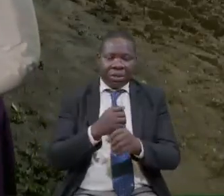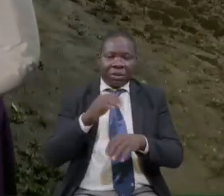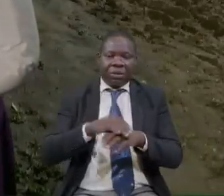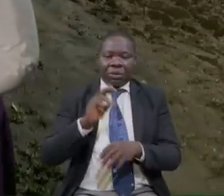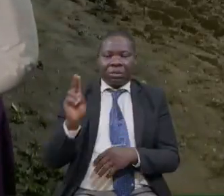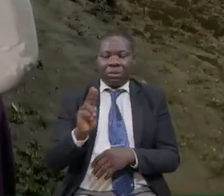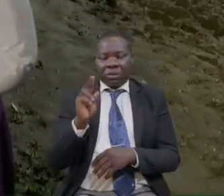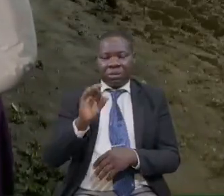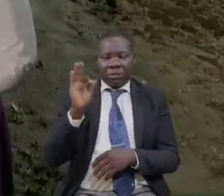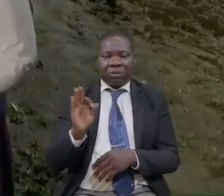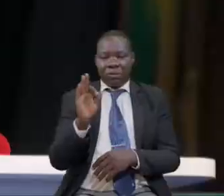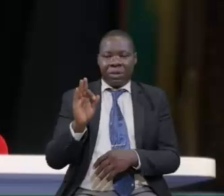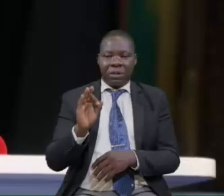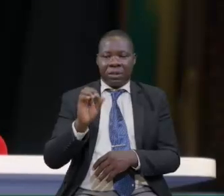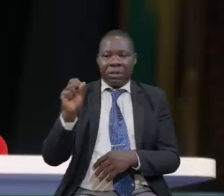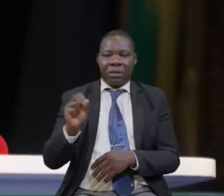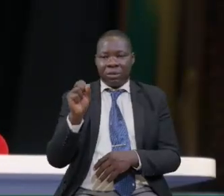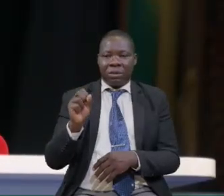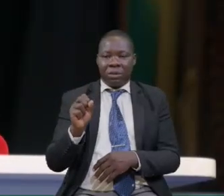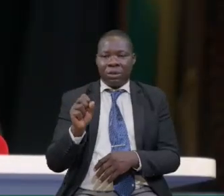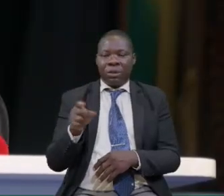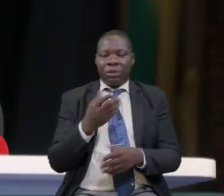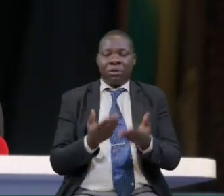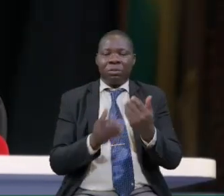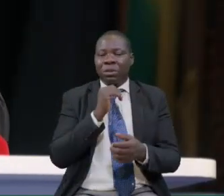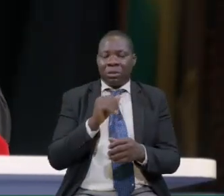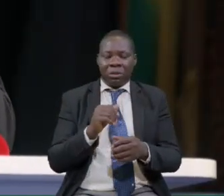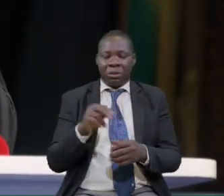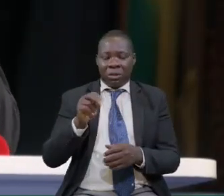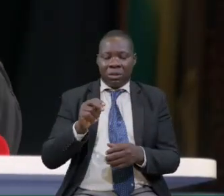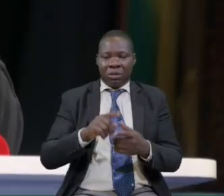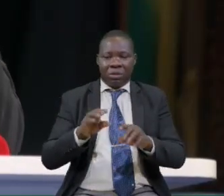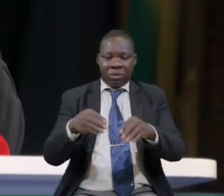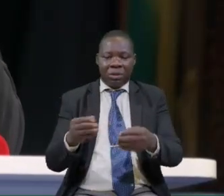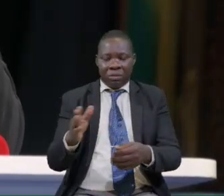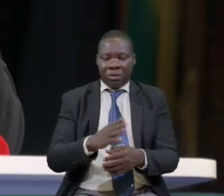not need to give your details a second time.